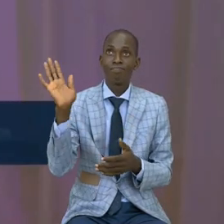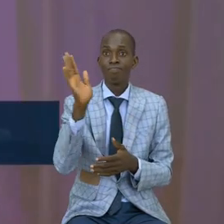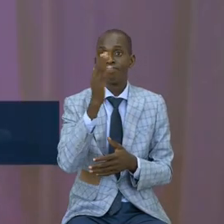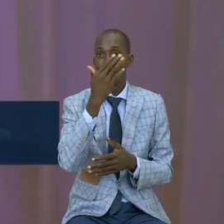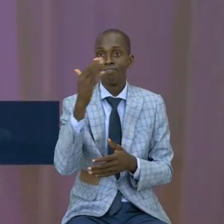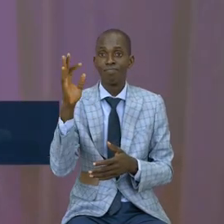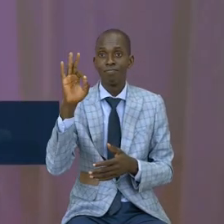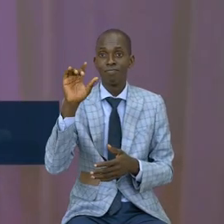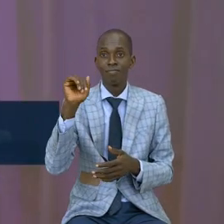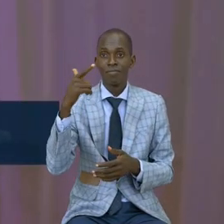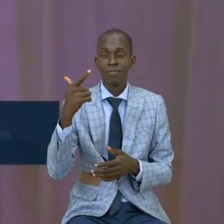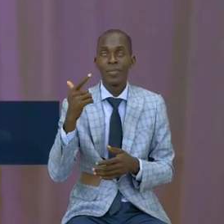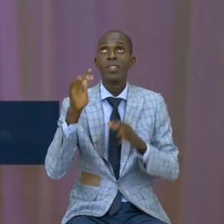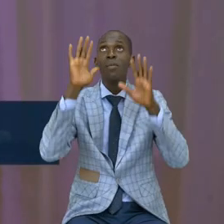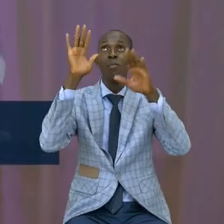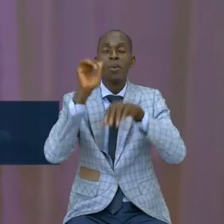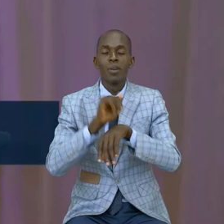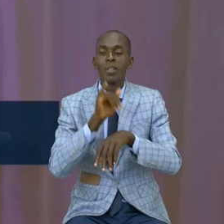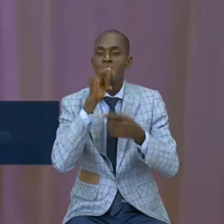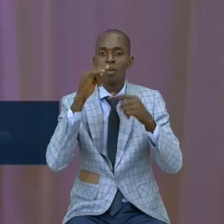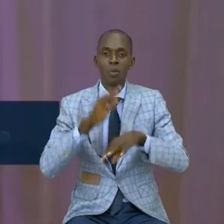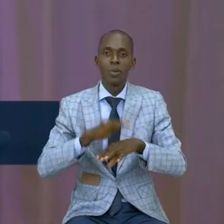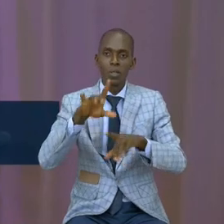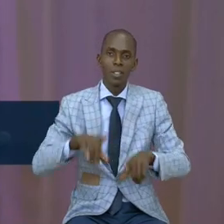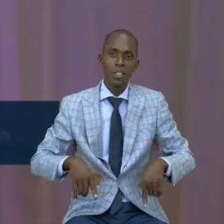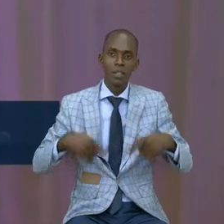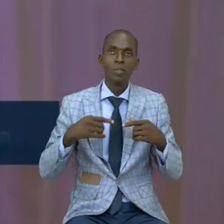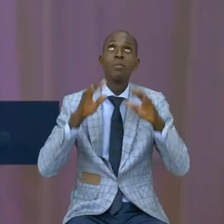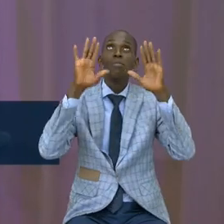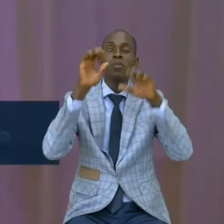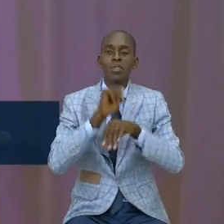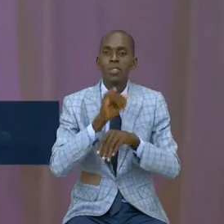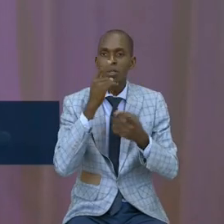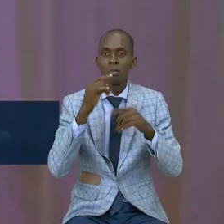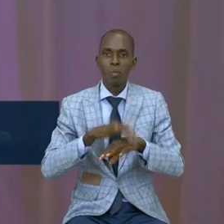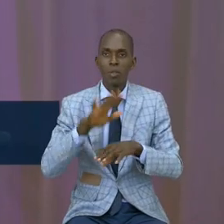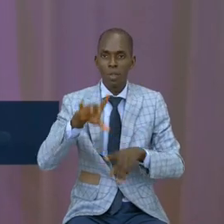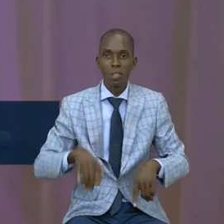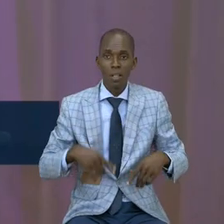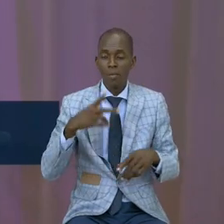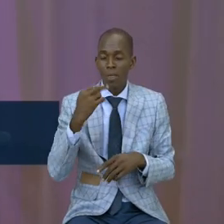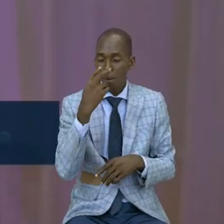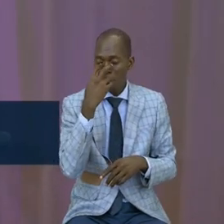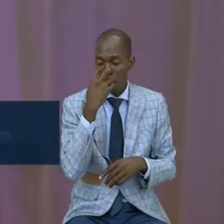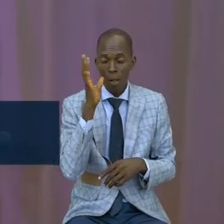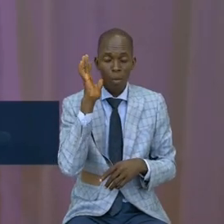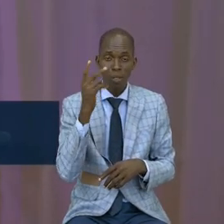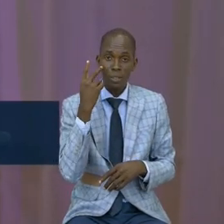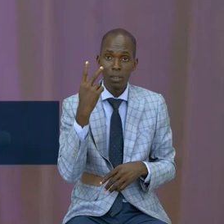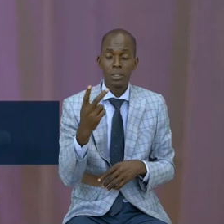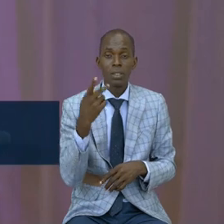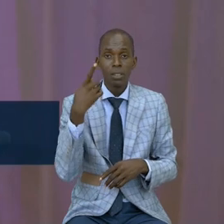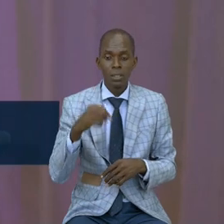miracle is coming upon your life. Coming upon your life. The blind will see, the lame will walk.